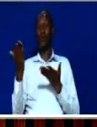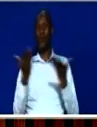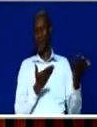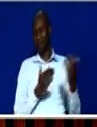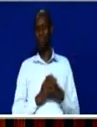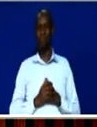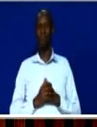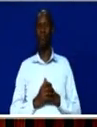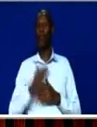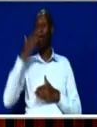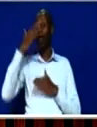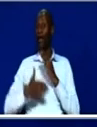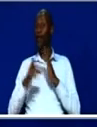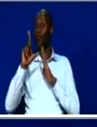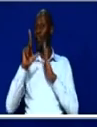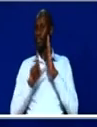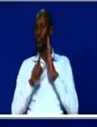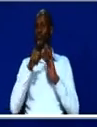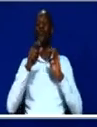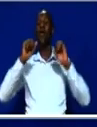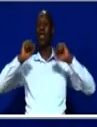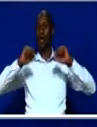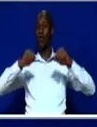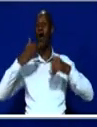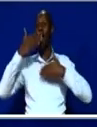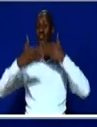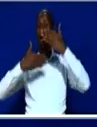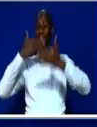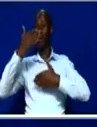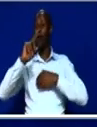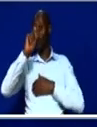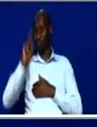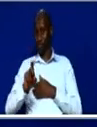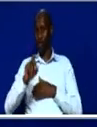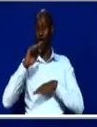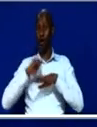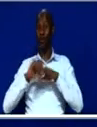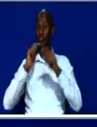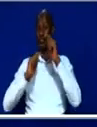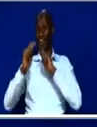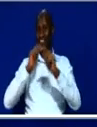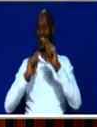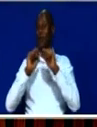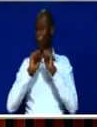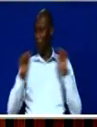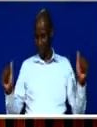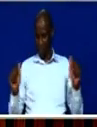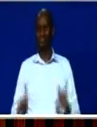By the end of this lesson, you should be able to answer the following questions on trade correctly.